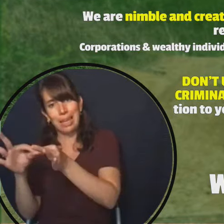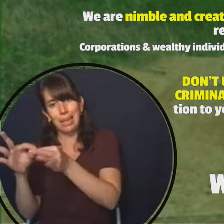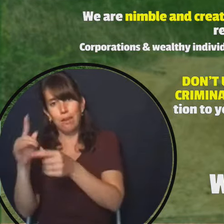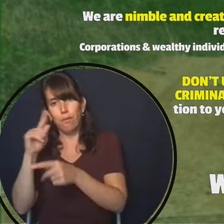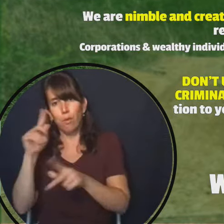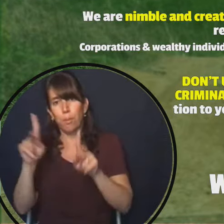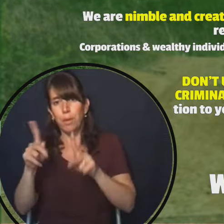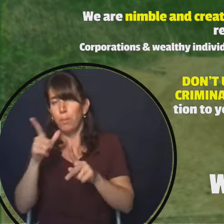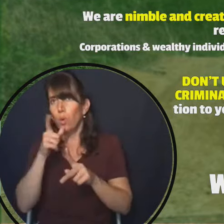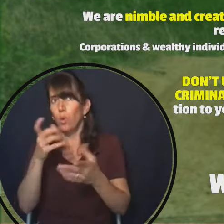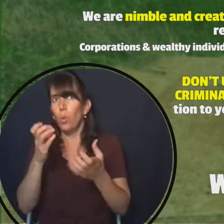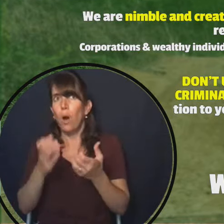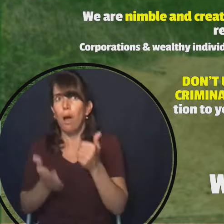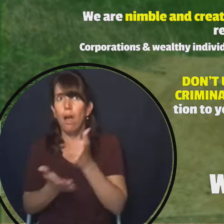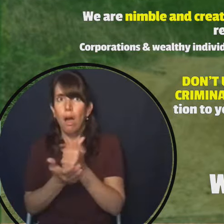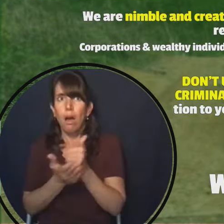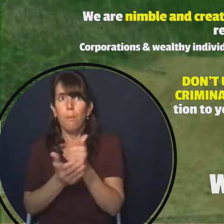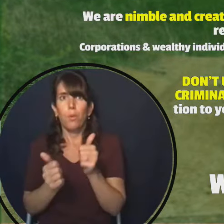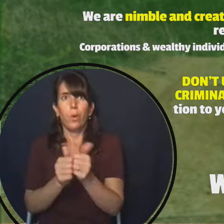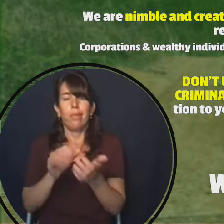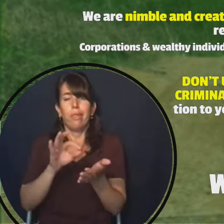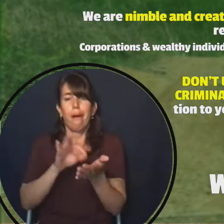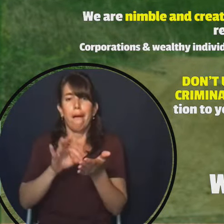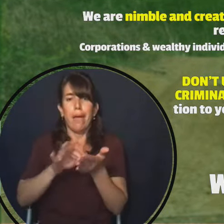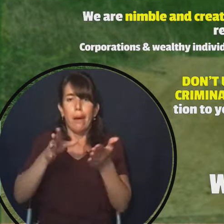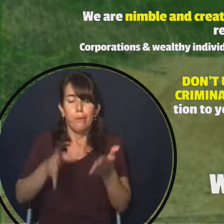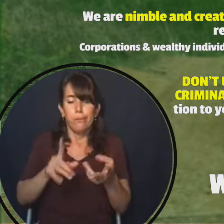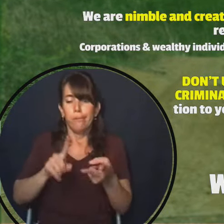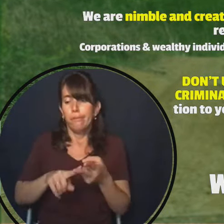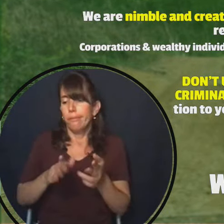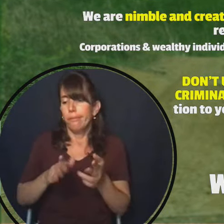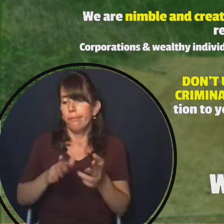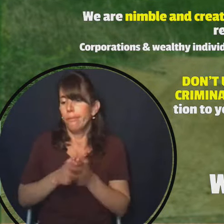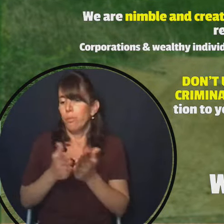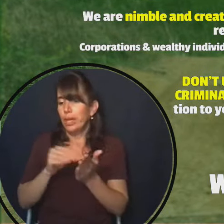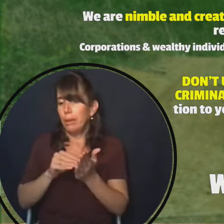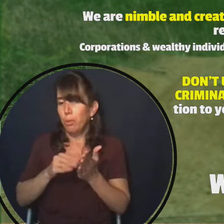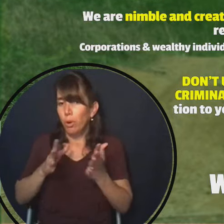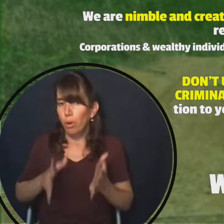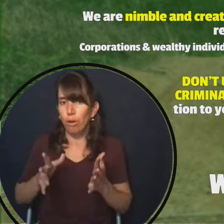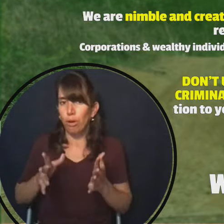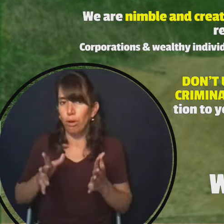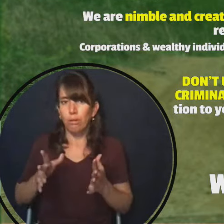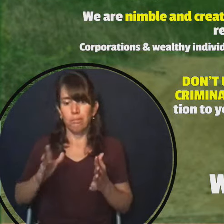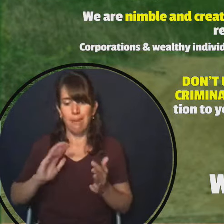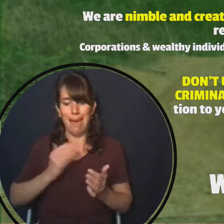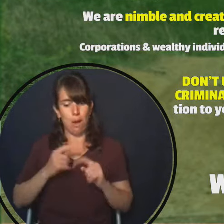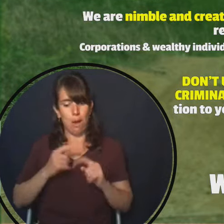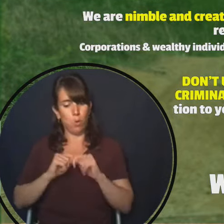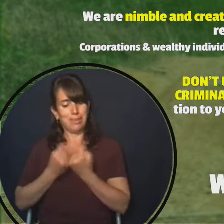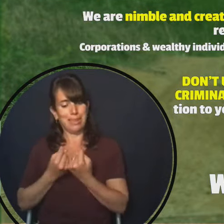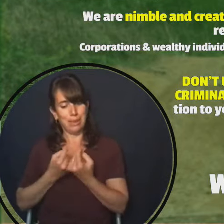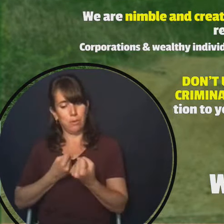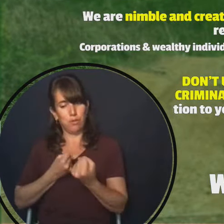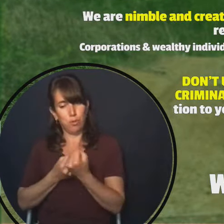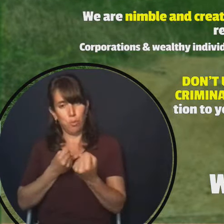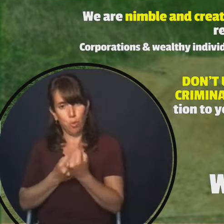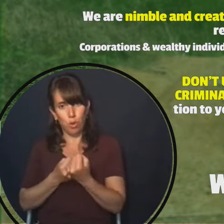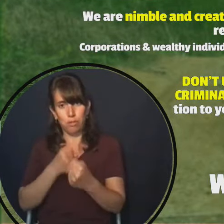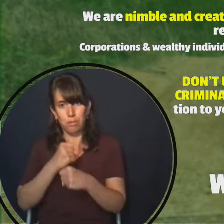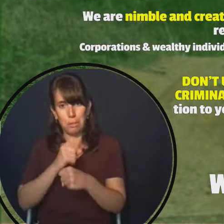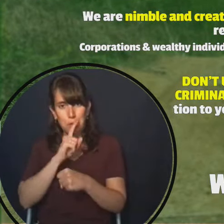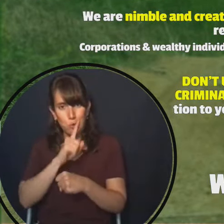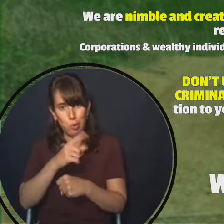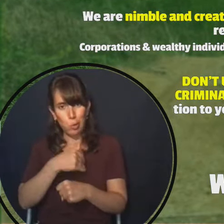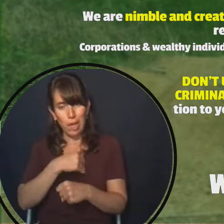or bookkeepers or, you know, other thinkers who are really supporting all of us to make sure that we have the tools to fight back, but to also,